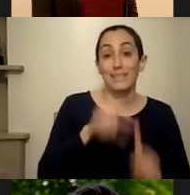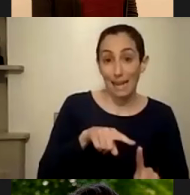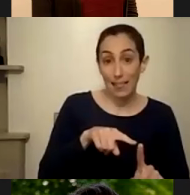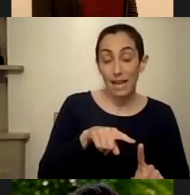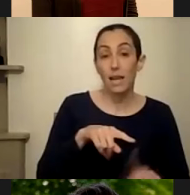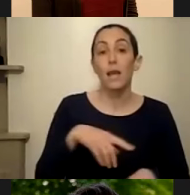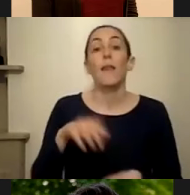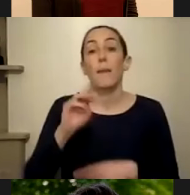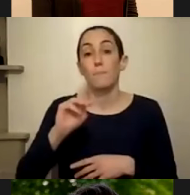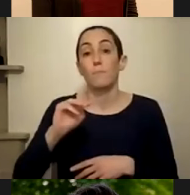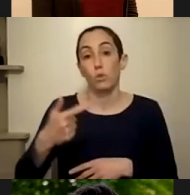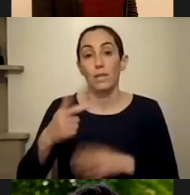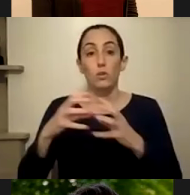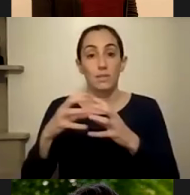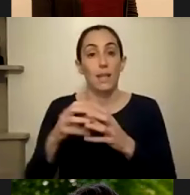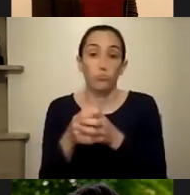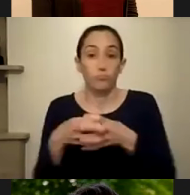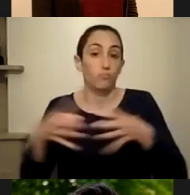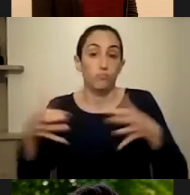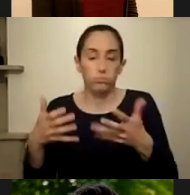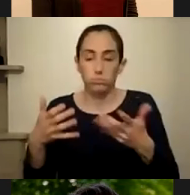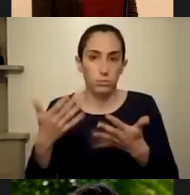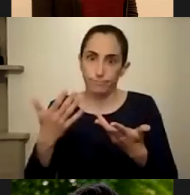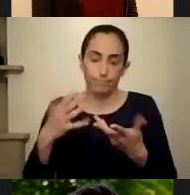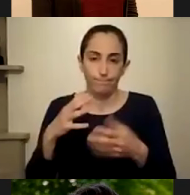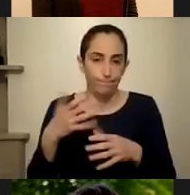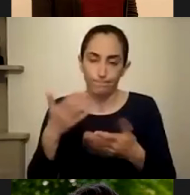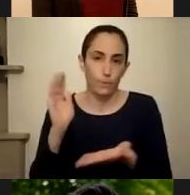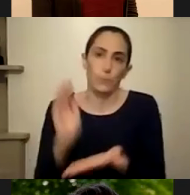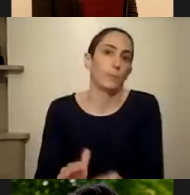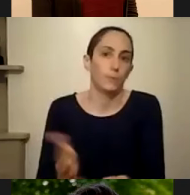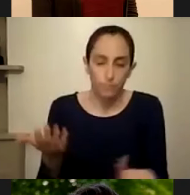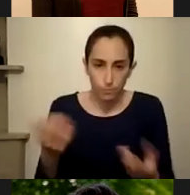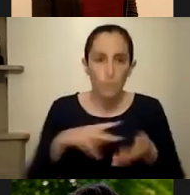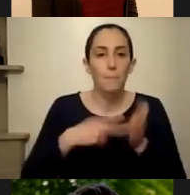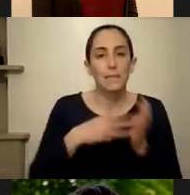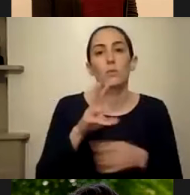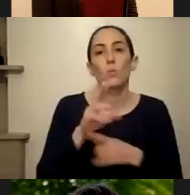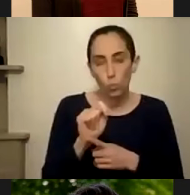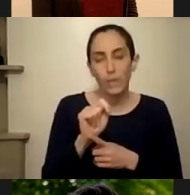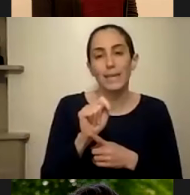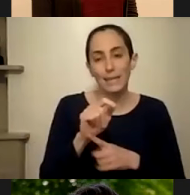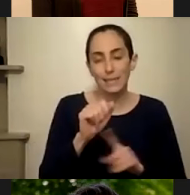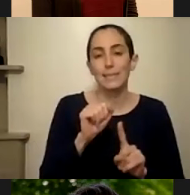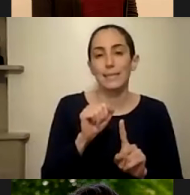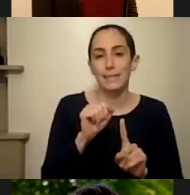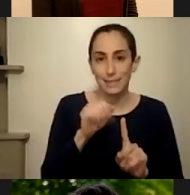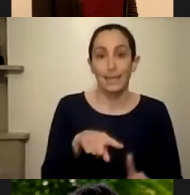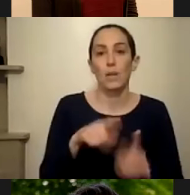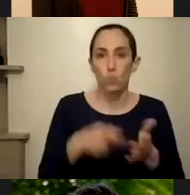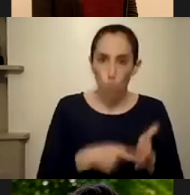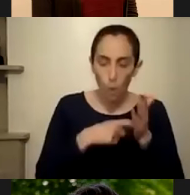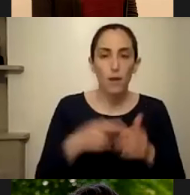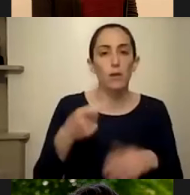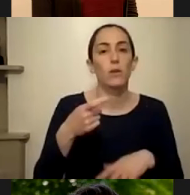is indeed required for the injury-induced motor glial activation into the reentry